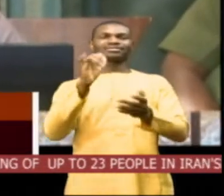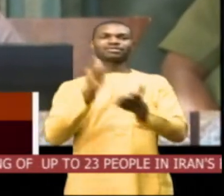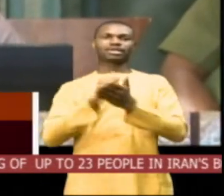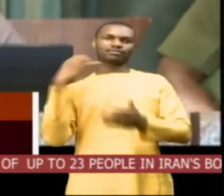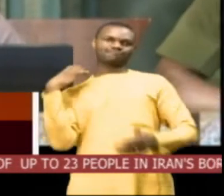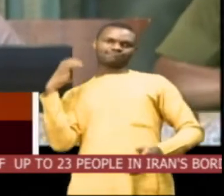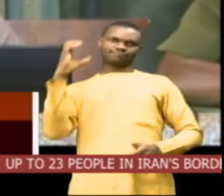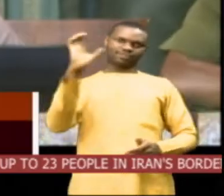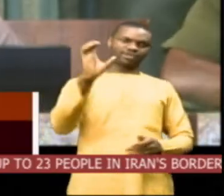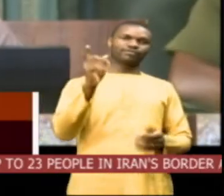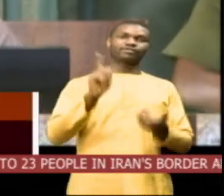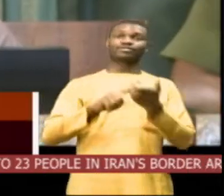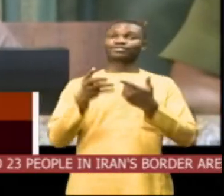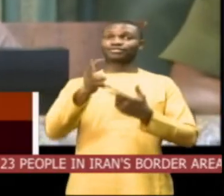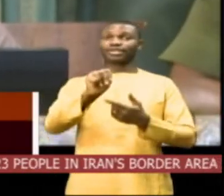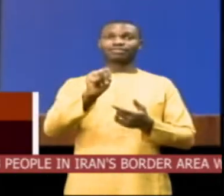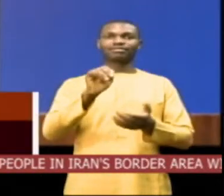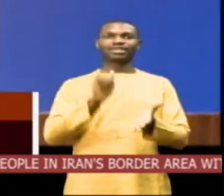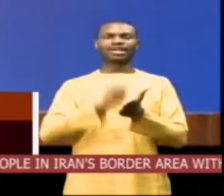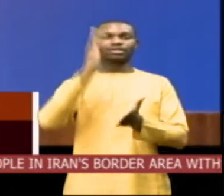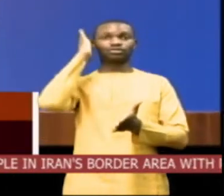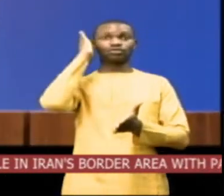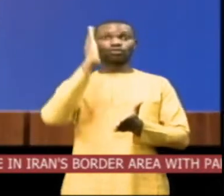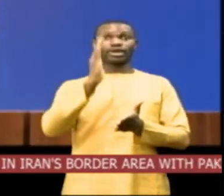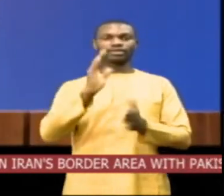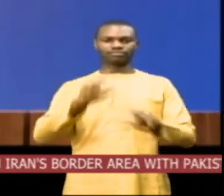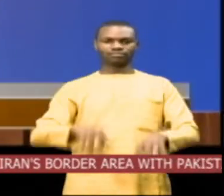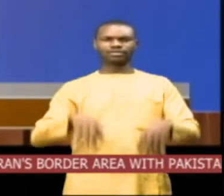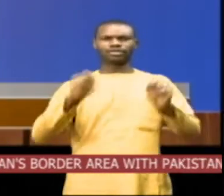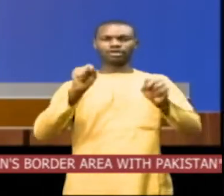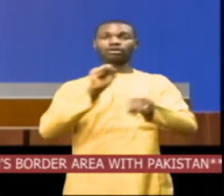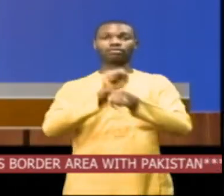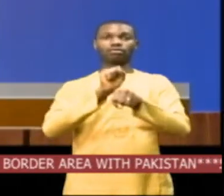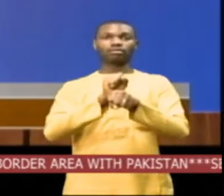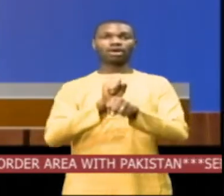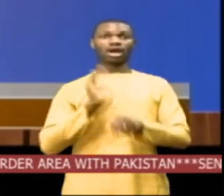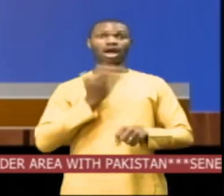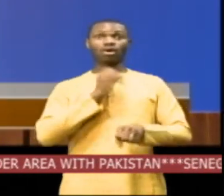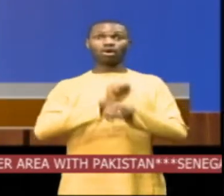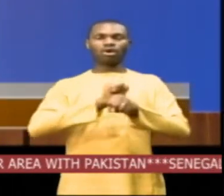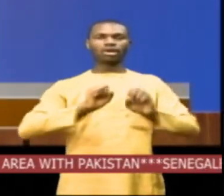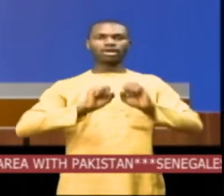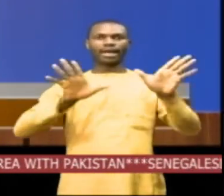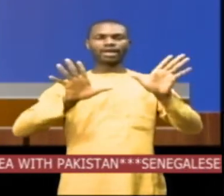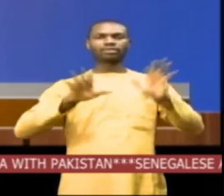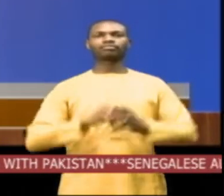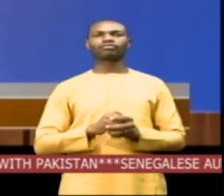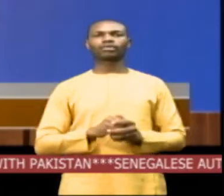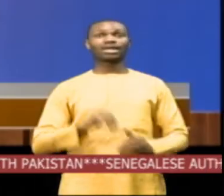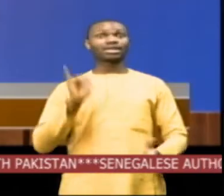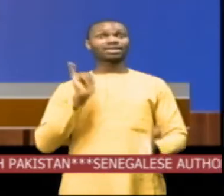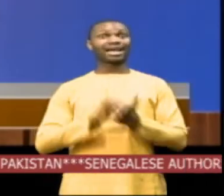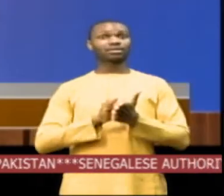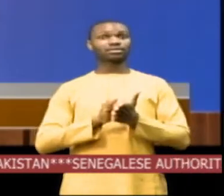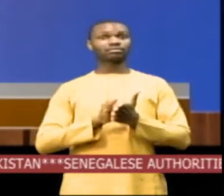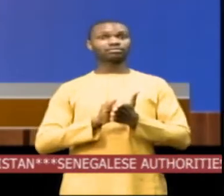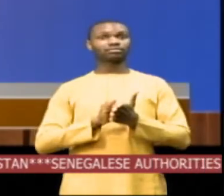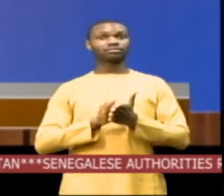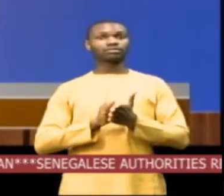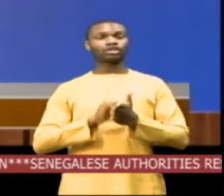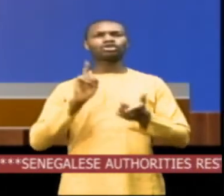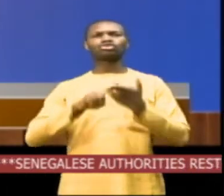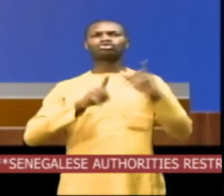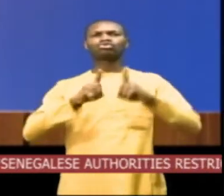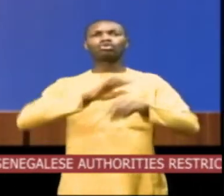which he promised will be justified. The mandate which you've given us is very clear, which is to